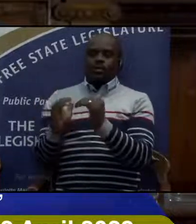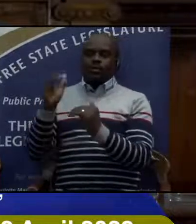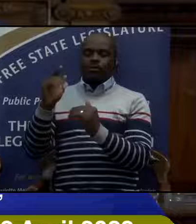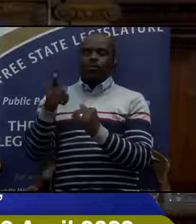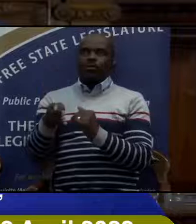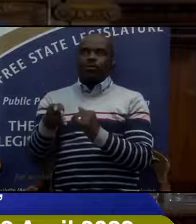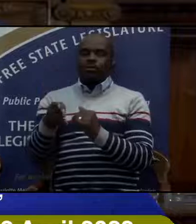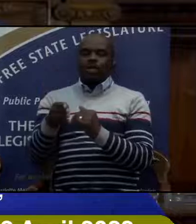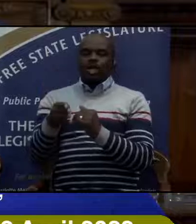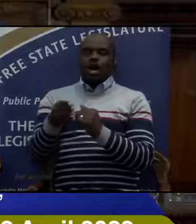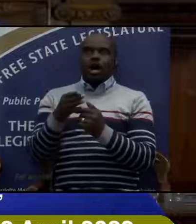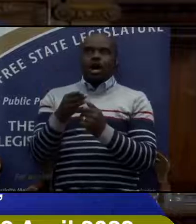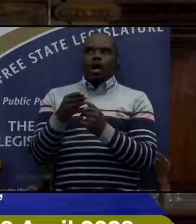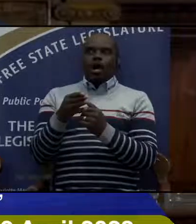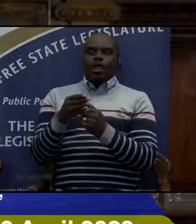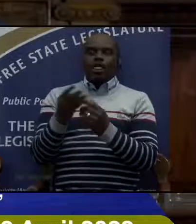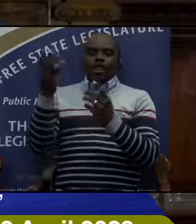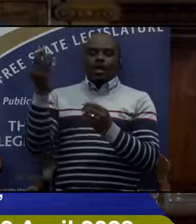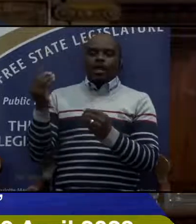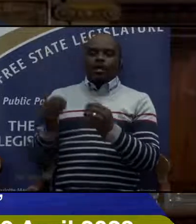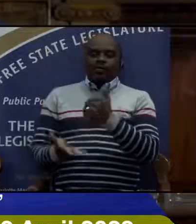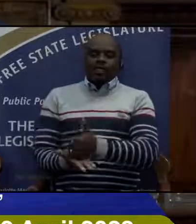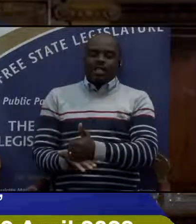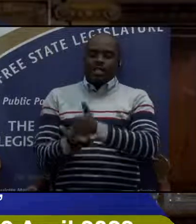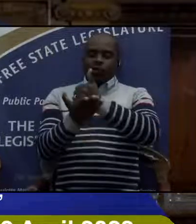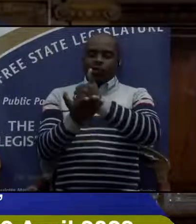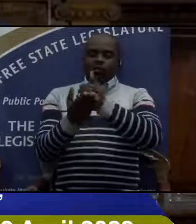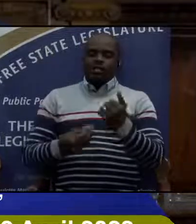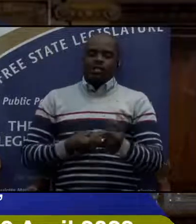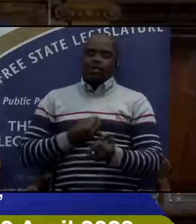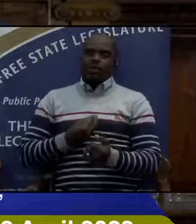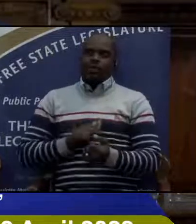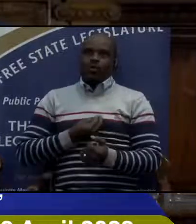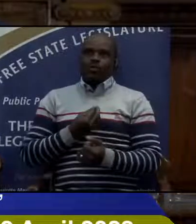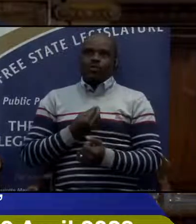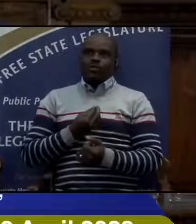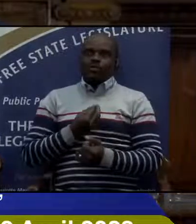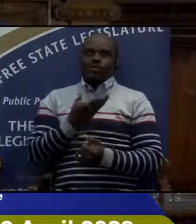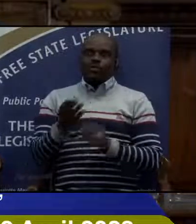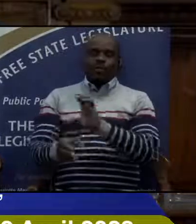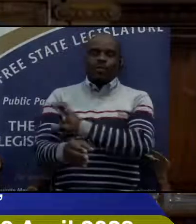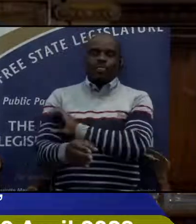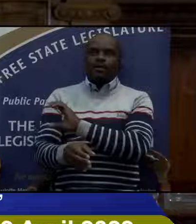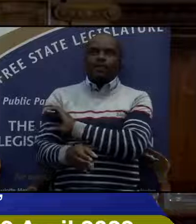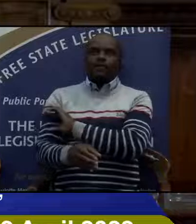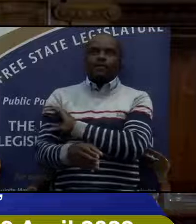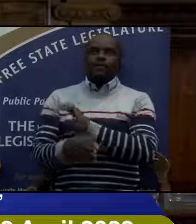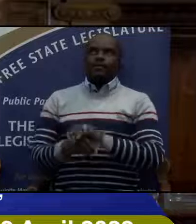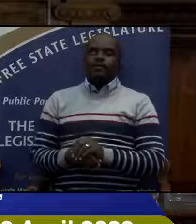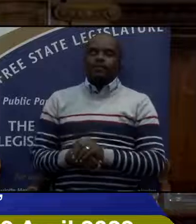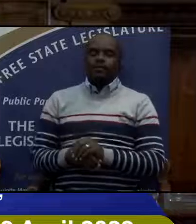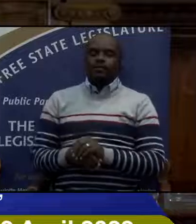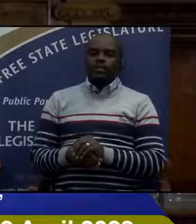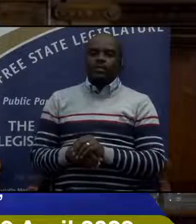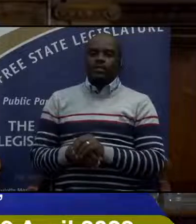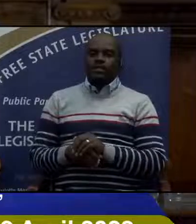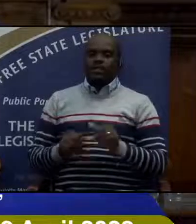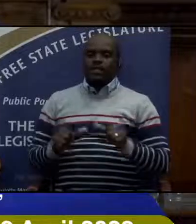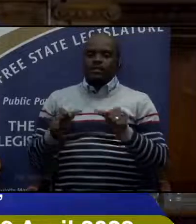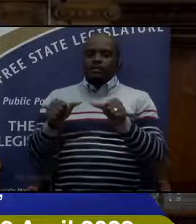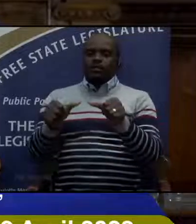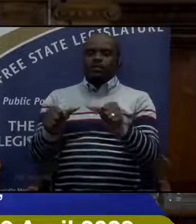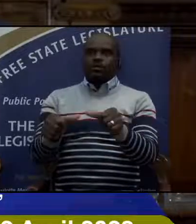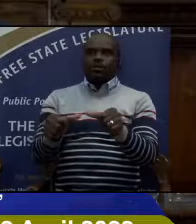the youth to fulfill their future careers and business aspirations. Young